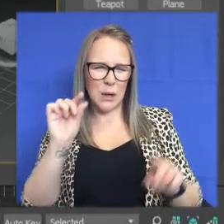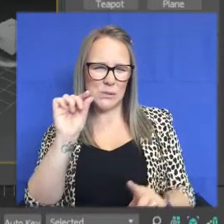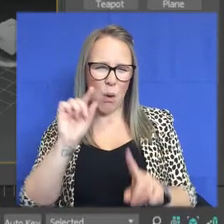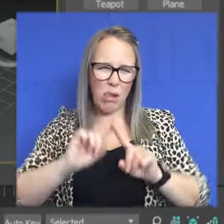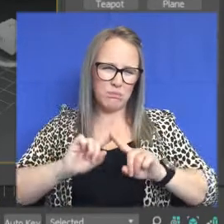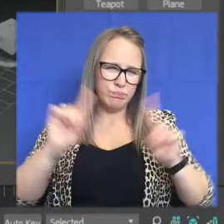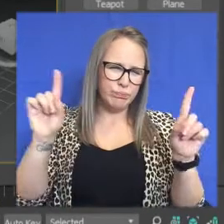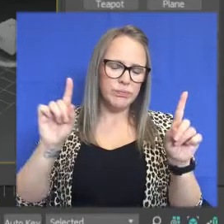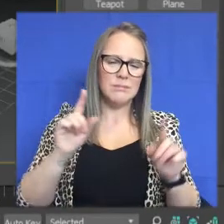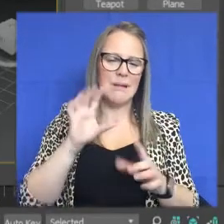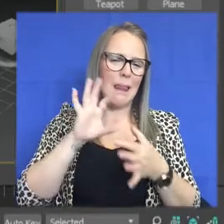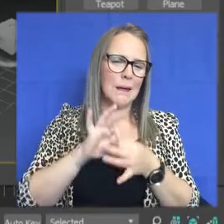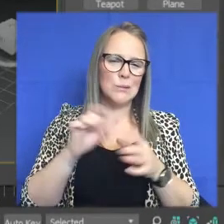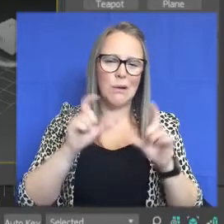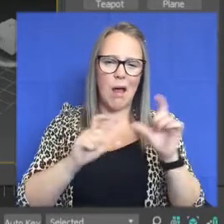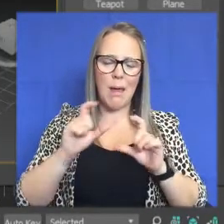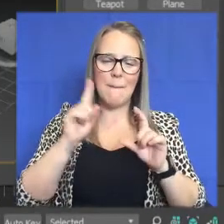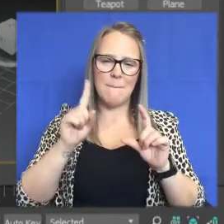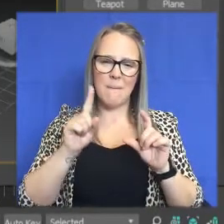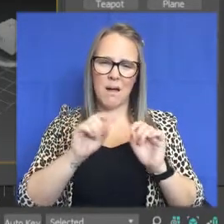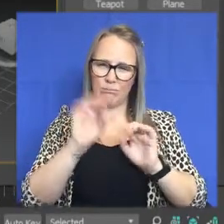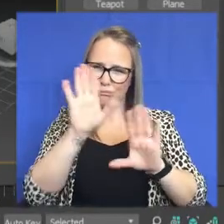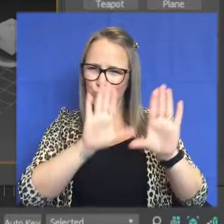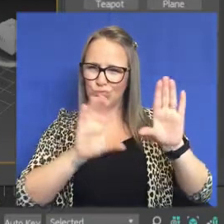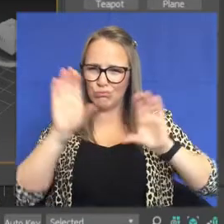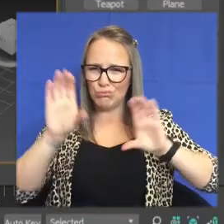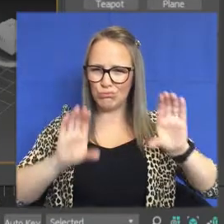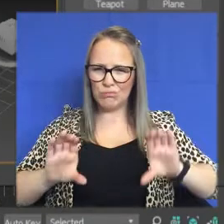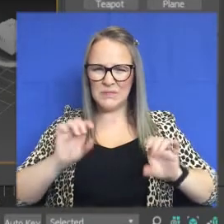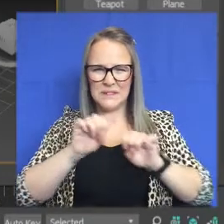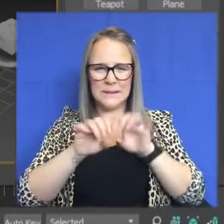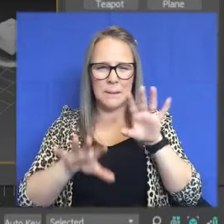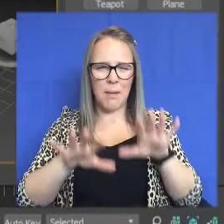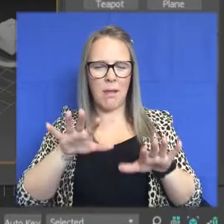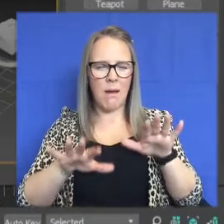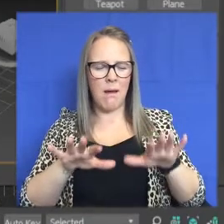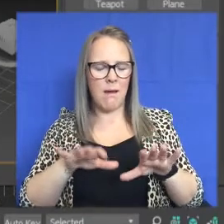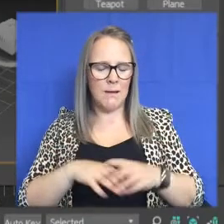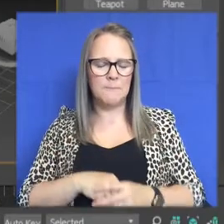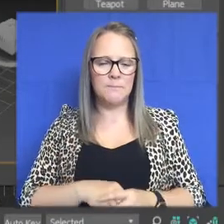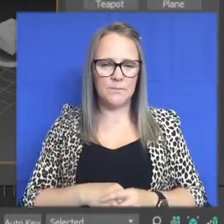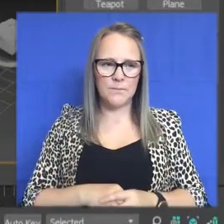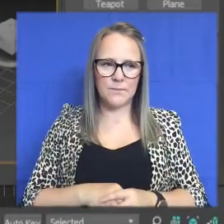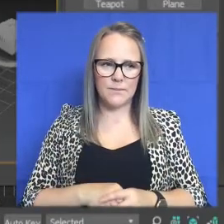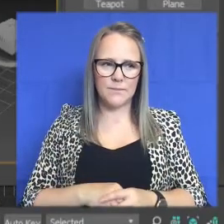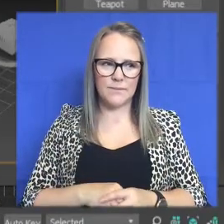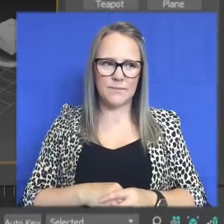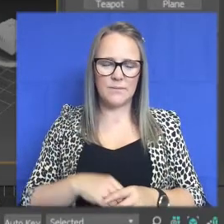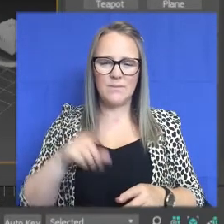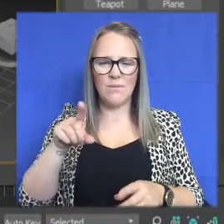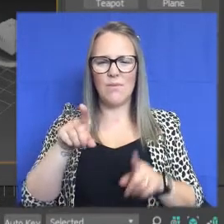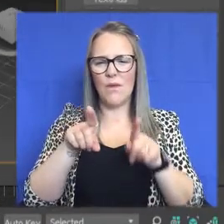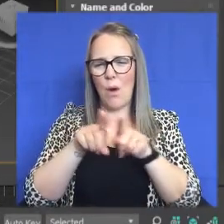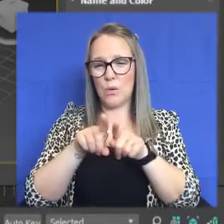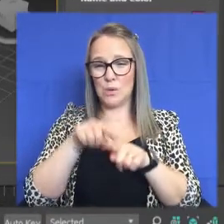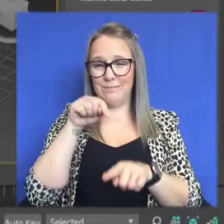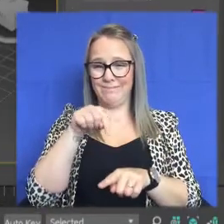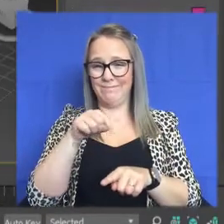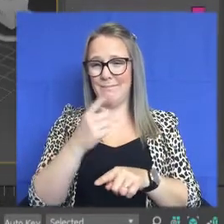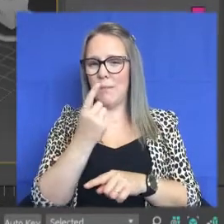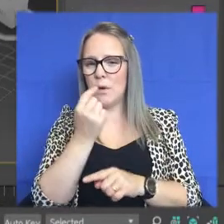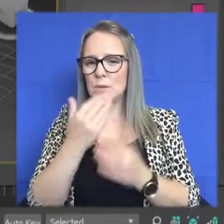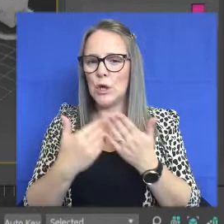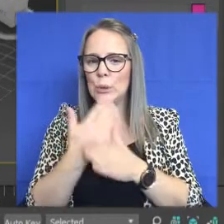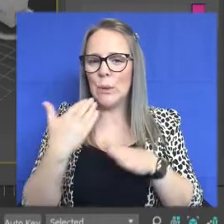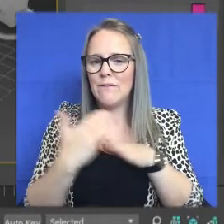different, and just in terms of colour. The layout will be very similar. The only difference will be there'll be some new